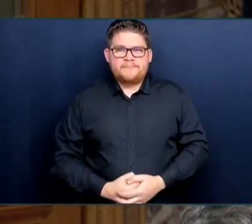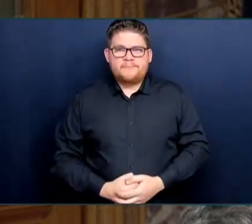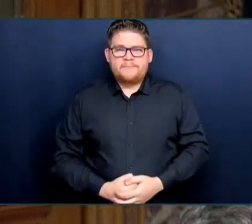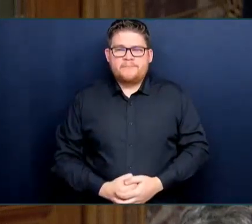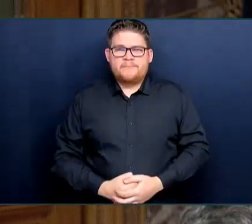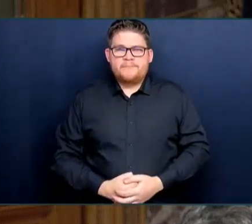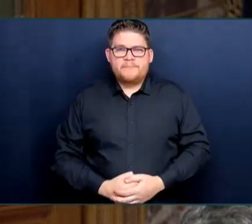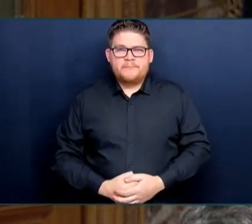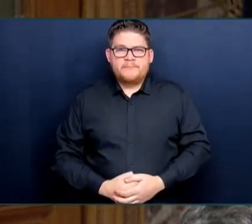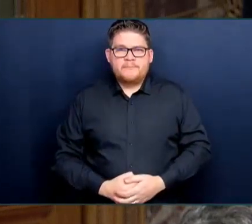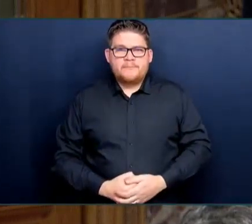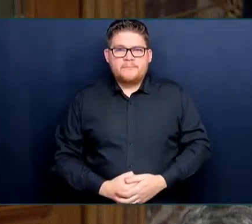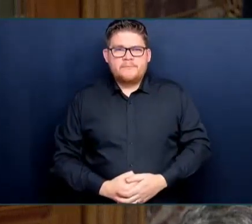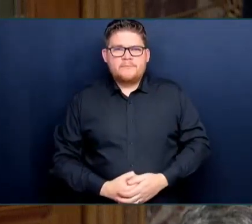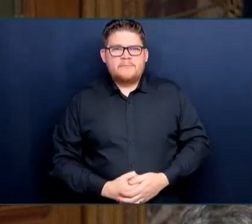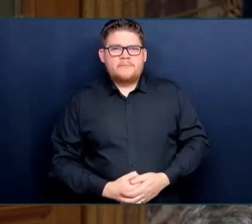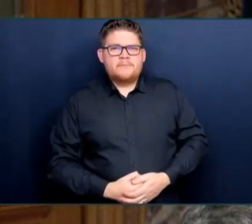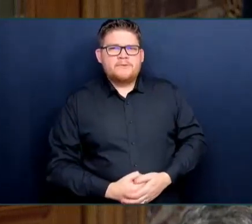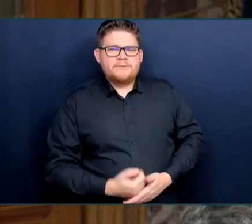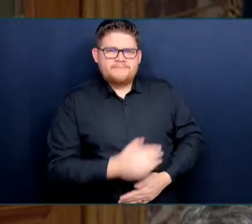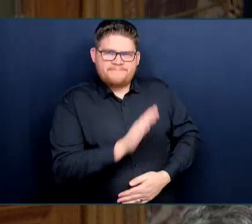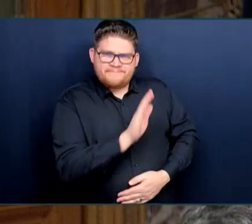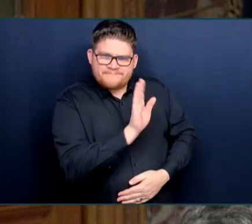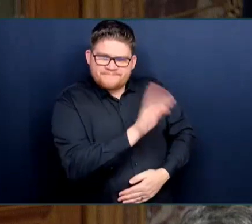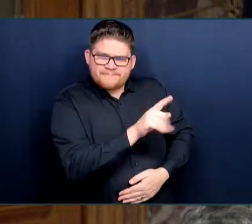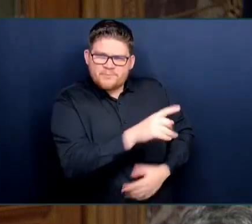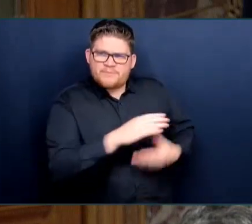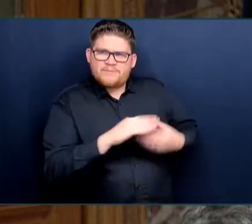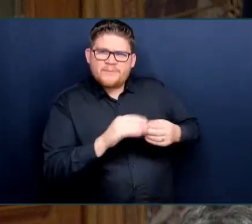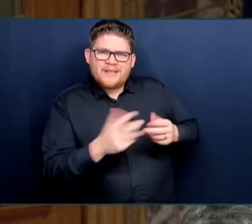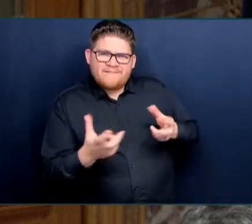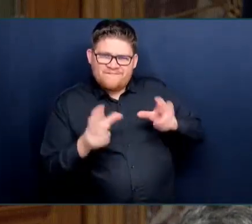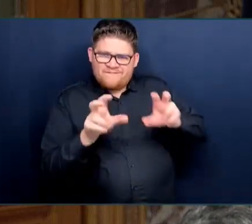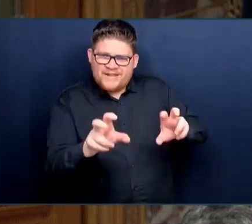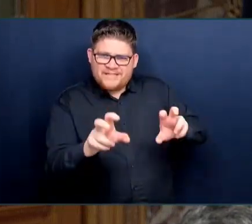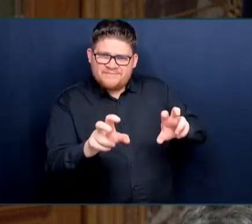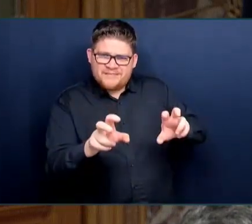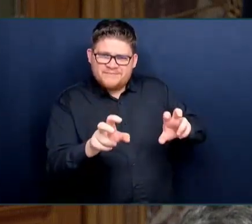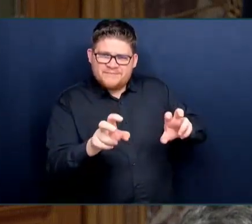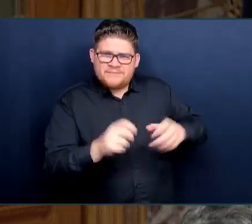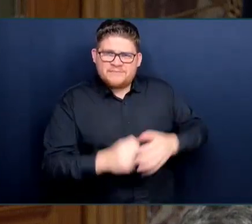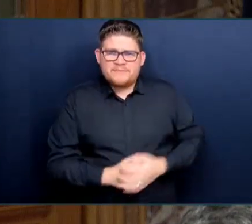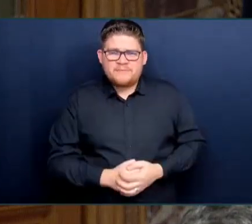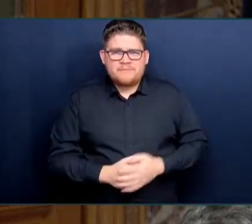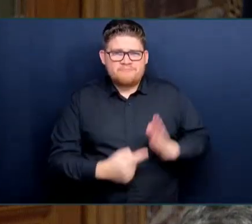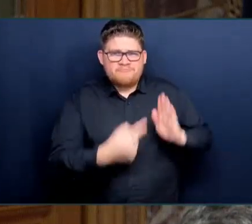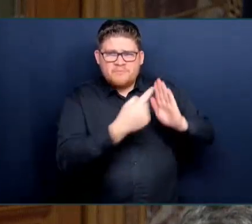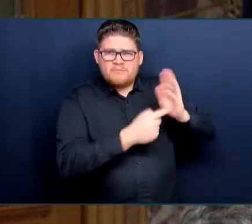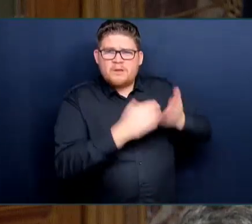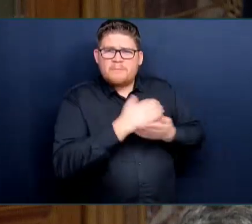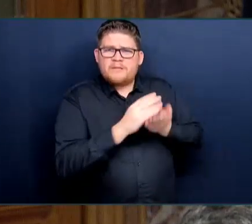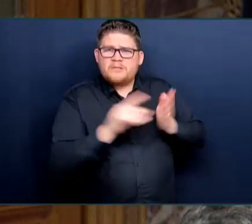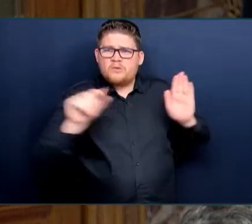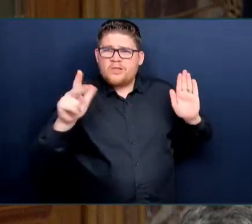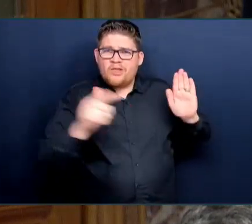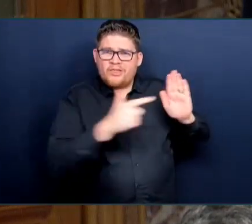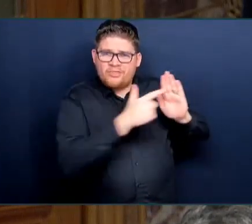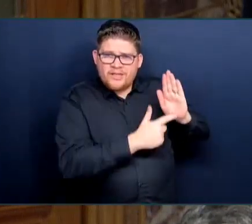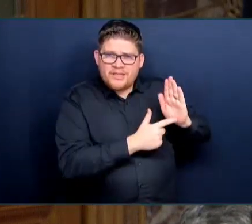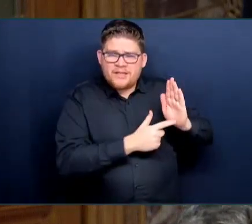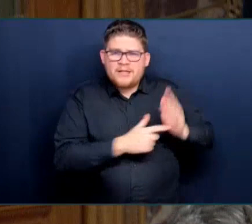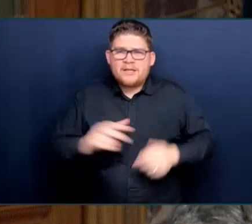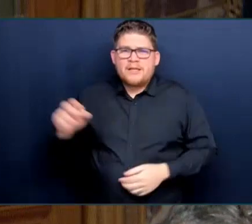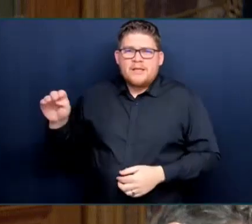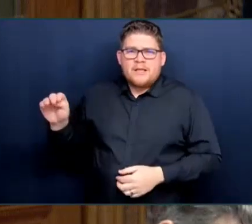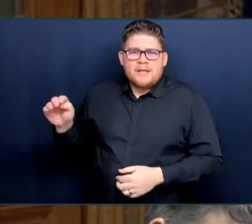saw looking through the budget was a $6 million increase to operations for BC Transit. Maybe the Minister can explain that part. And